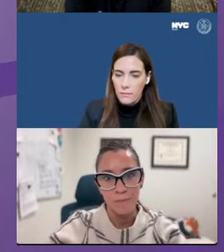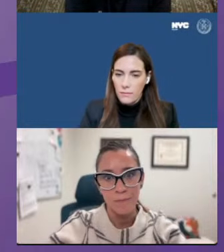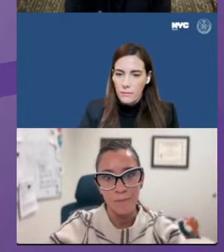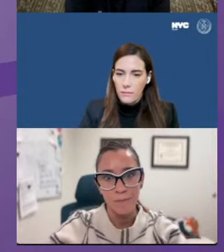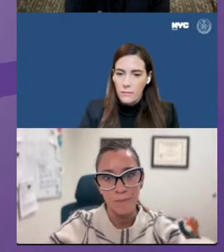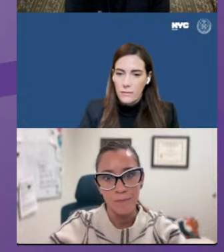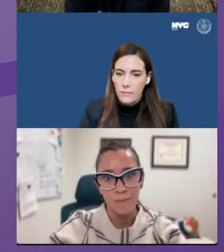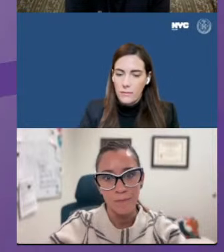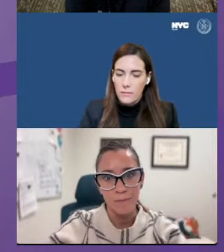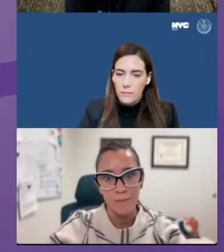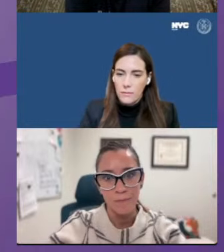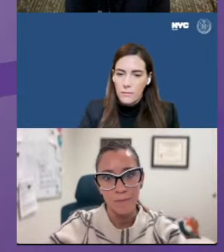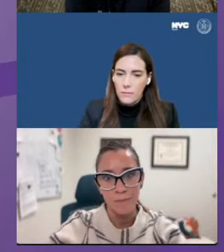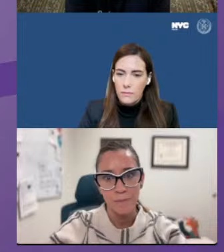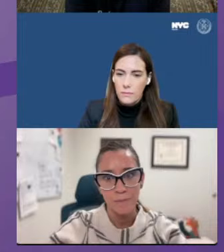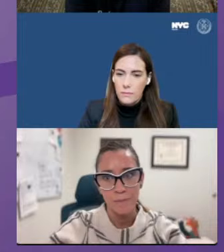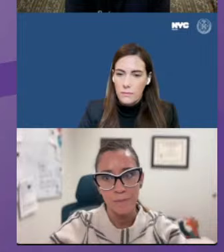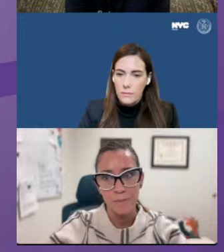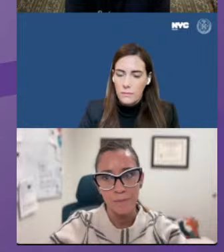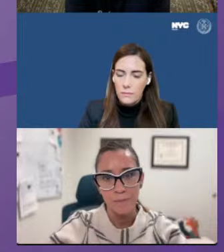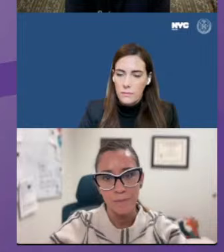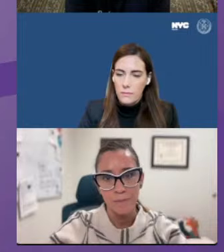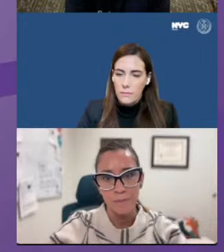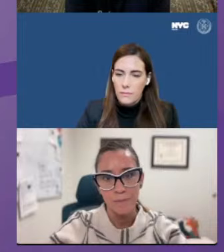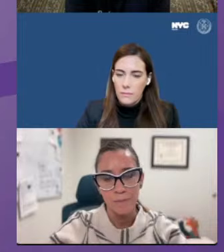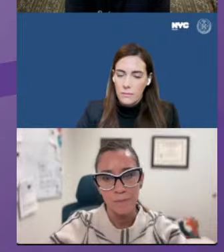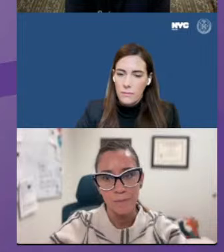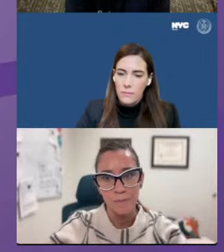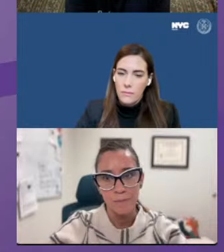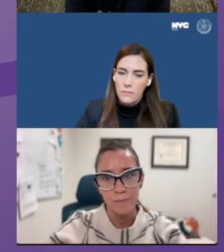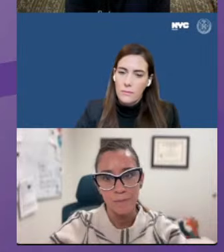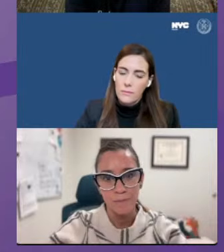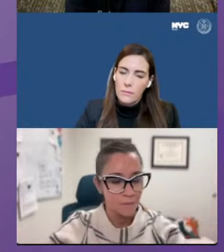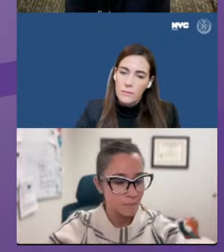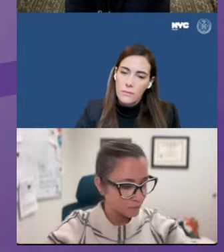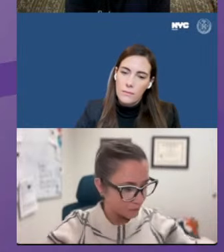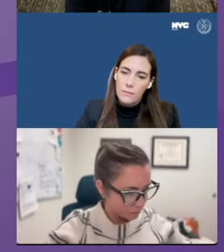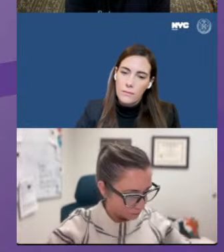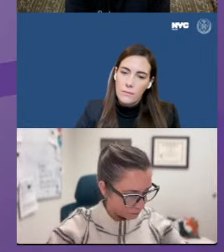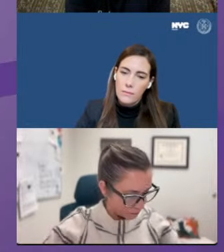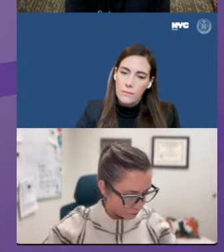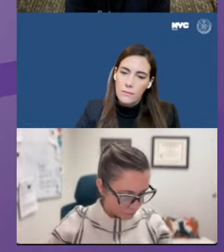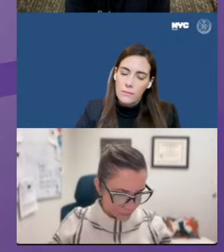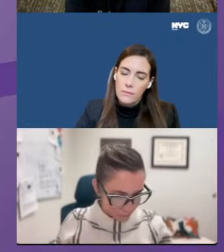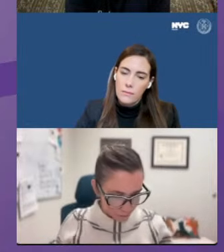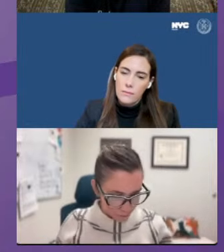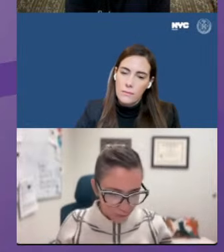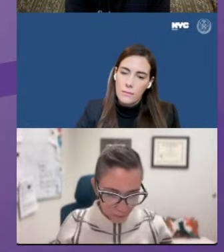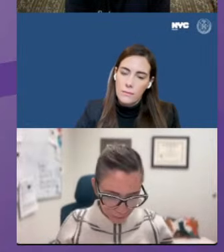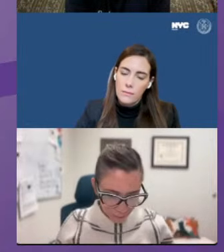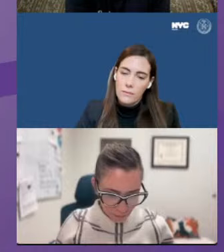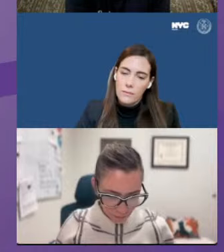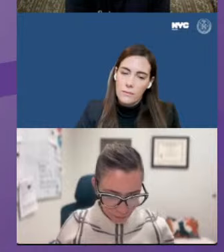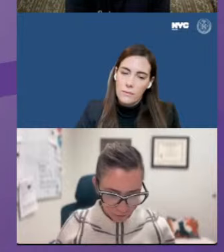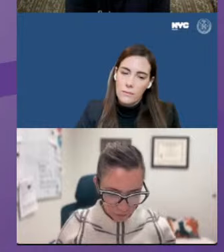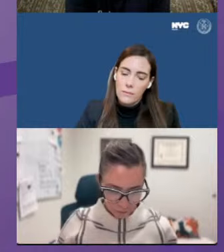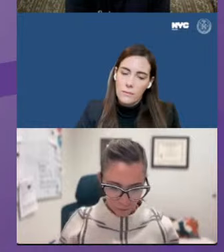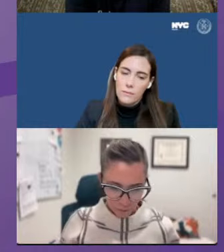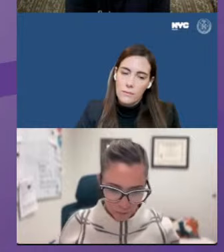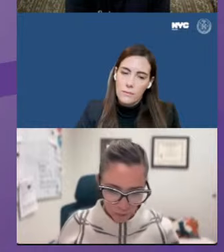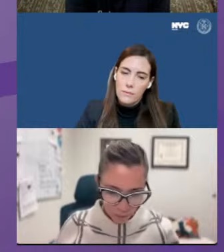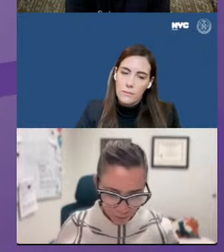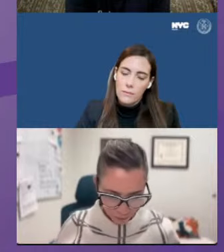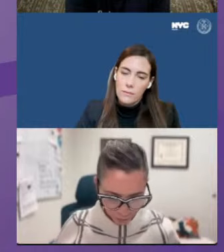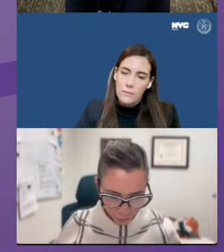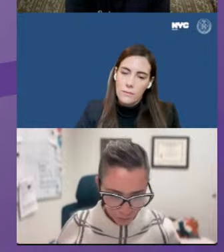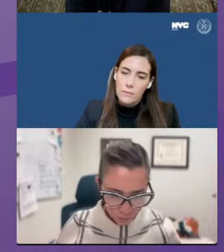without requiring that the virus is actively replicating. And so these are all things that I think need to be studied. I don't think that one or two